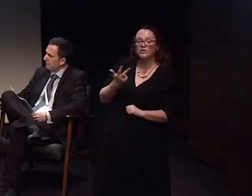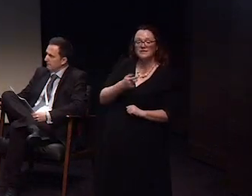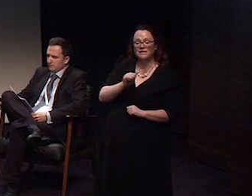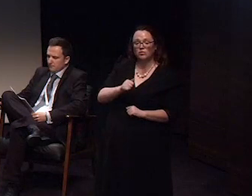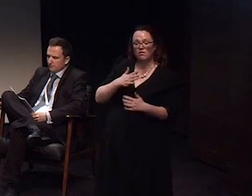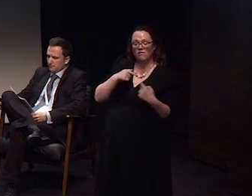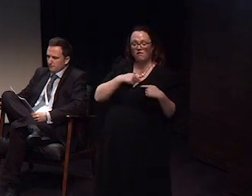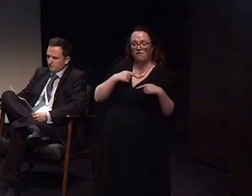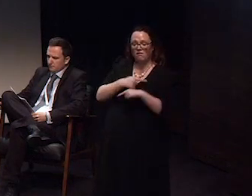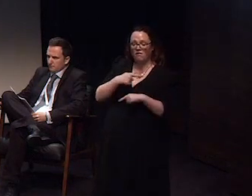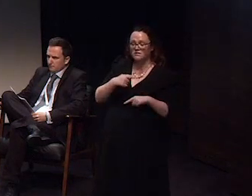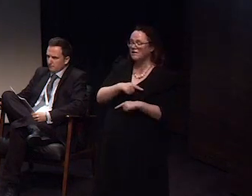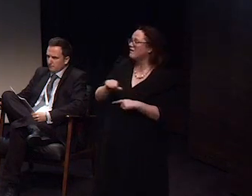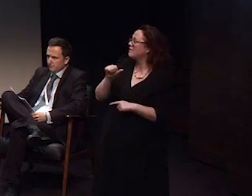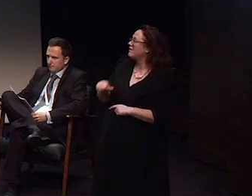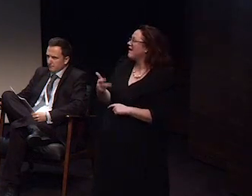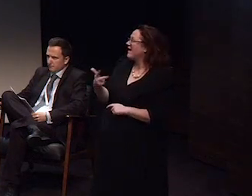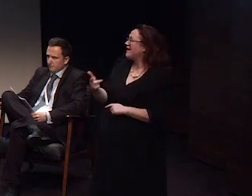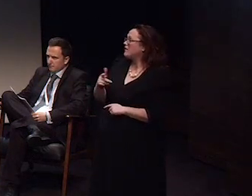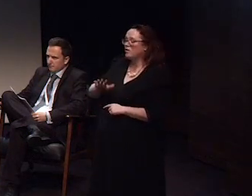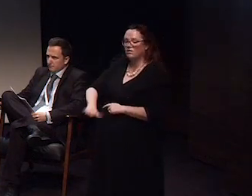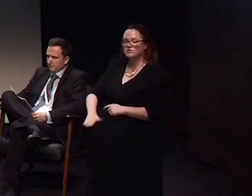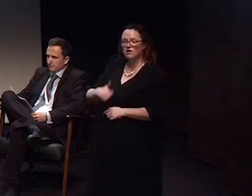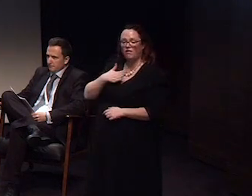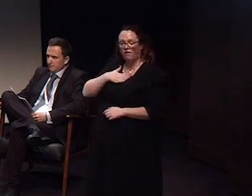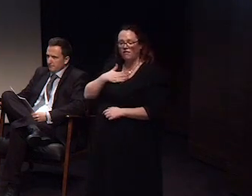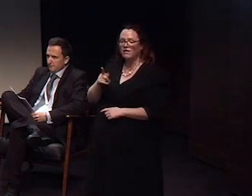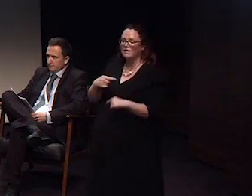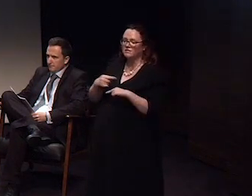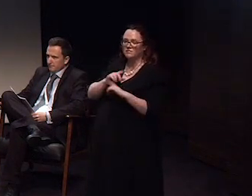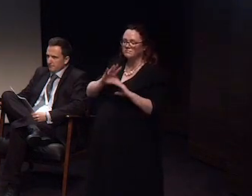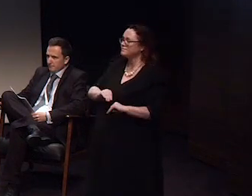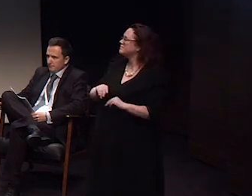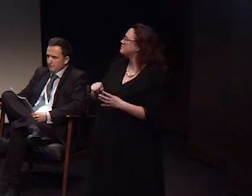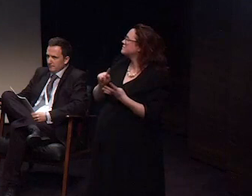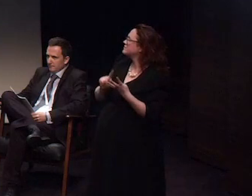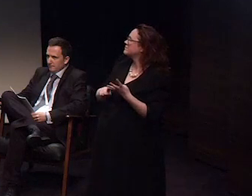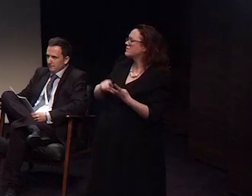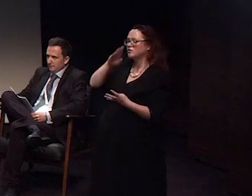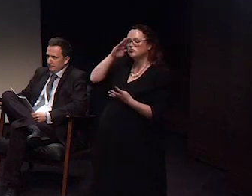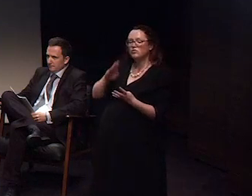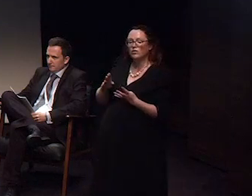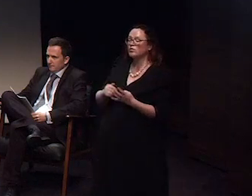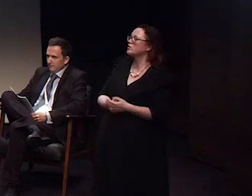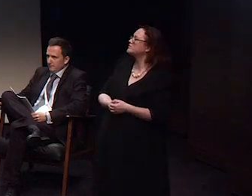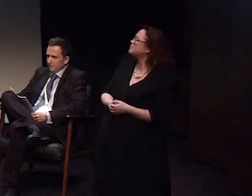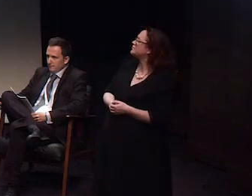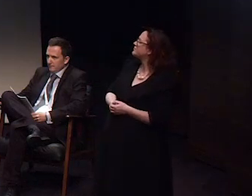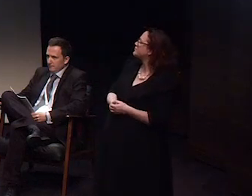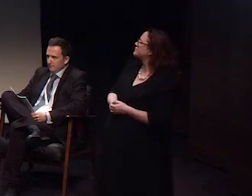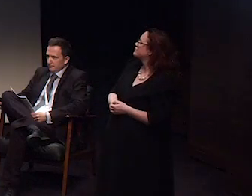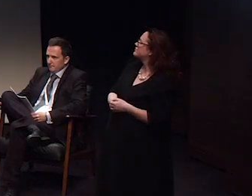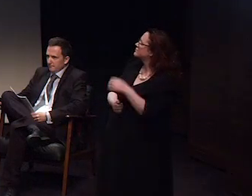degrading into cardiac arrest, and 4 on stroke. Then the participants shared the